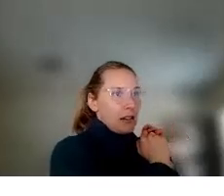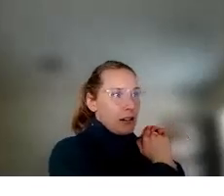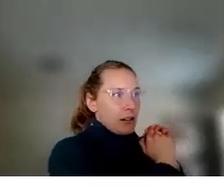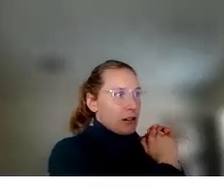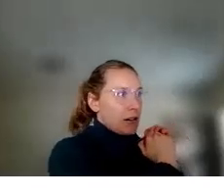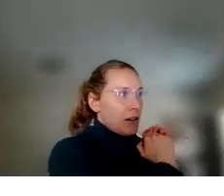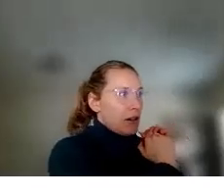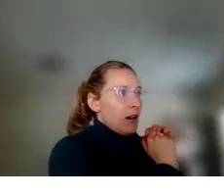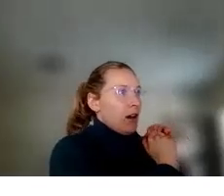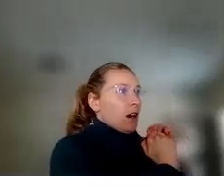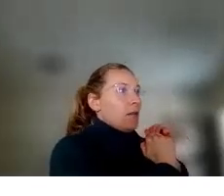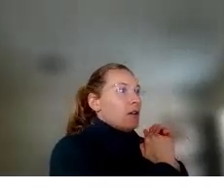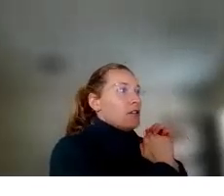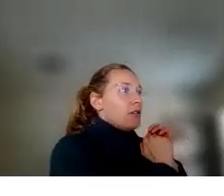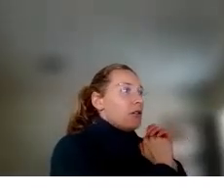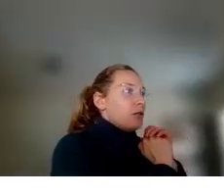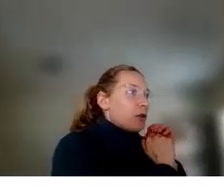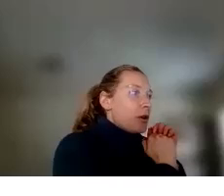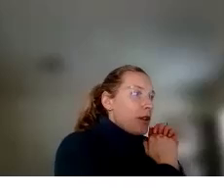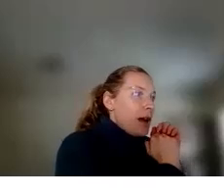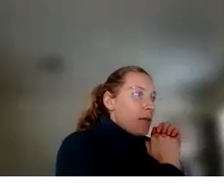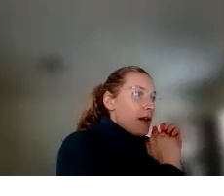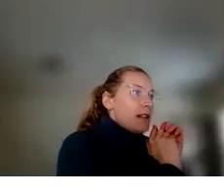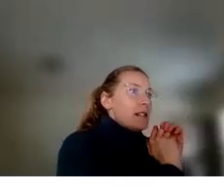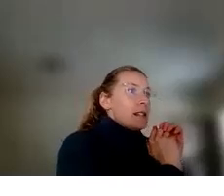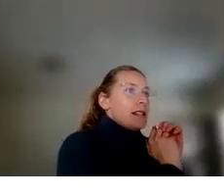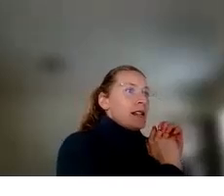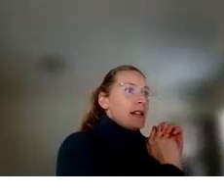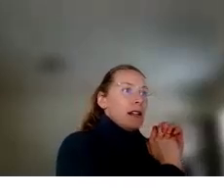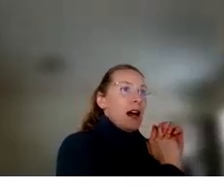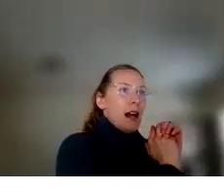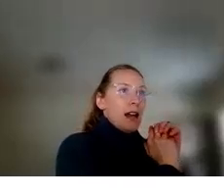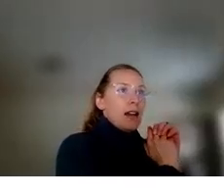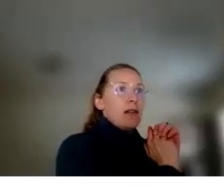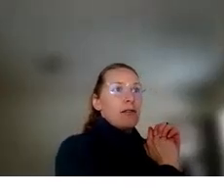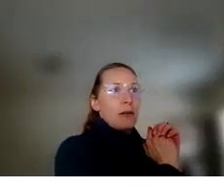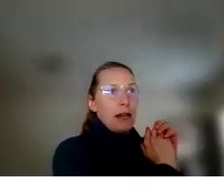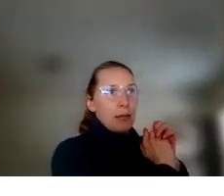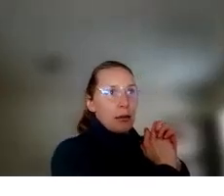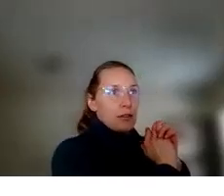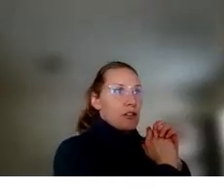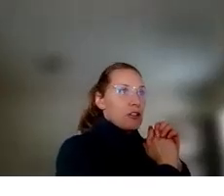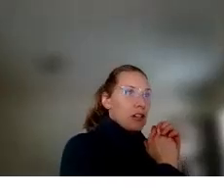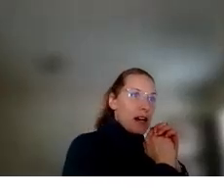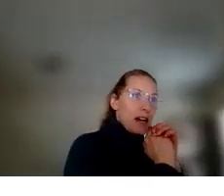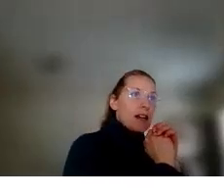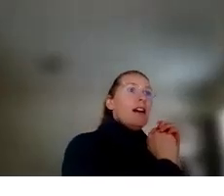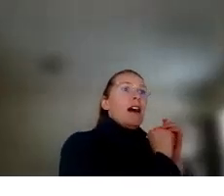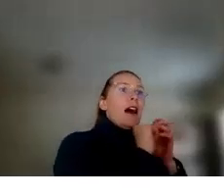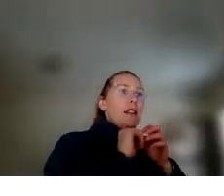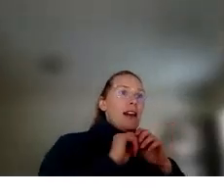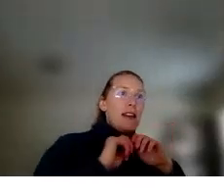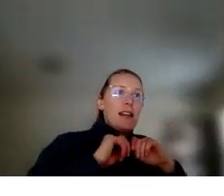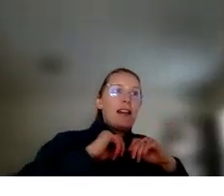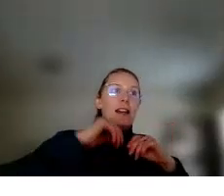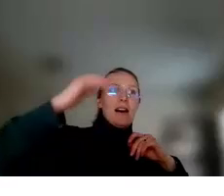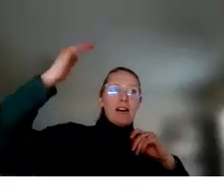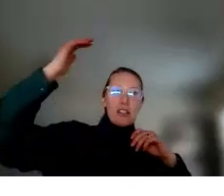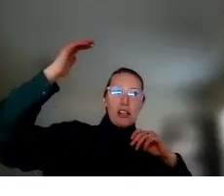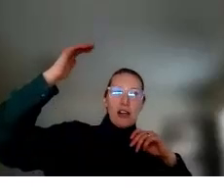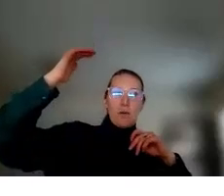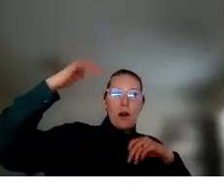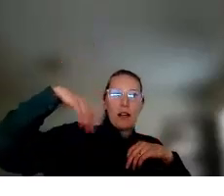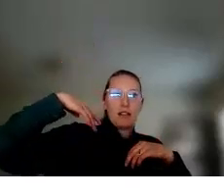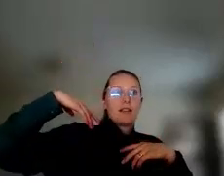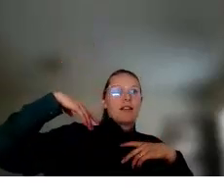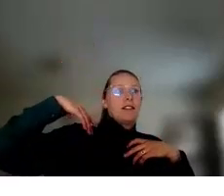and later. So you'll enroll them into CLLI from April to July, and then